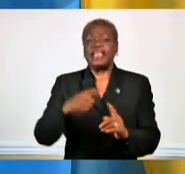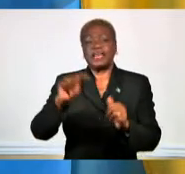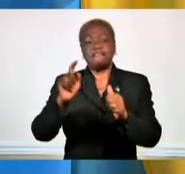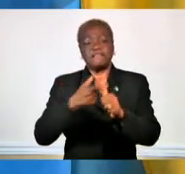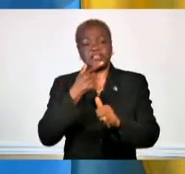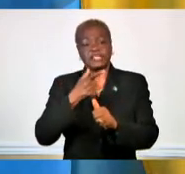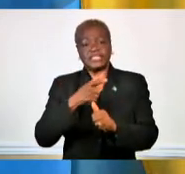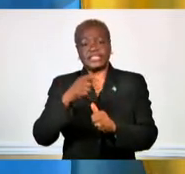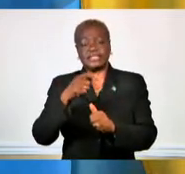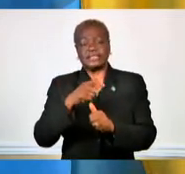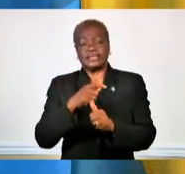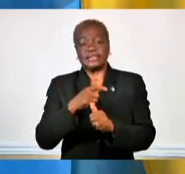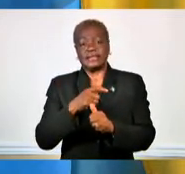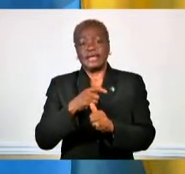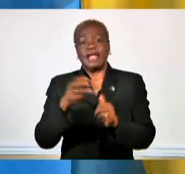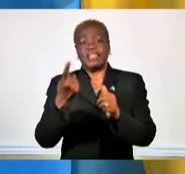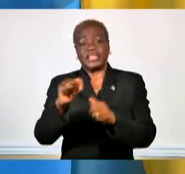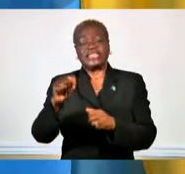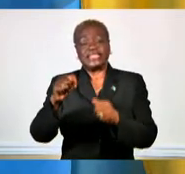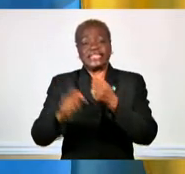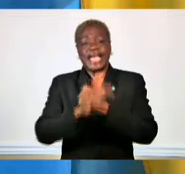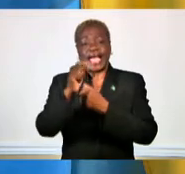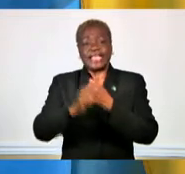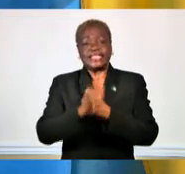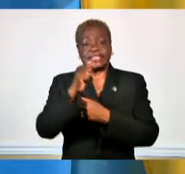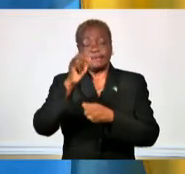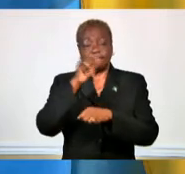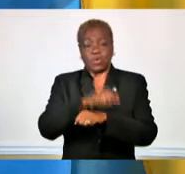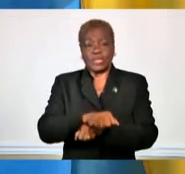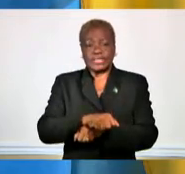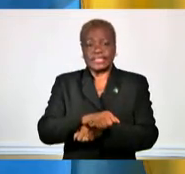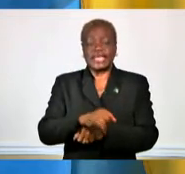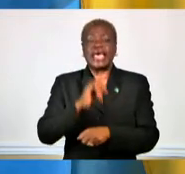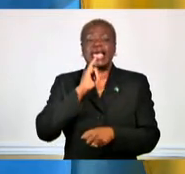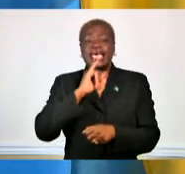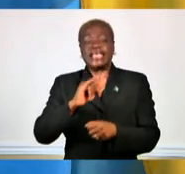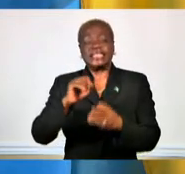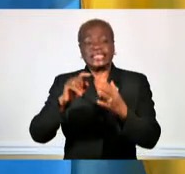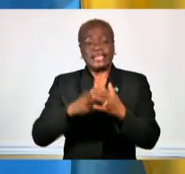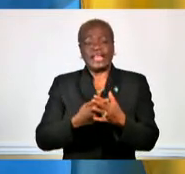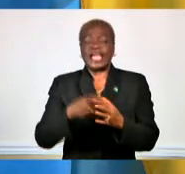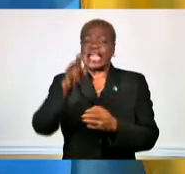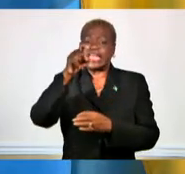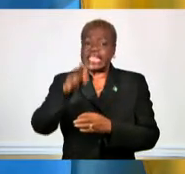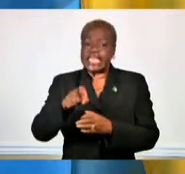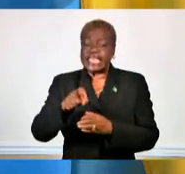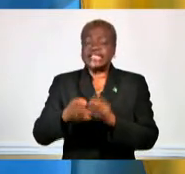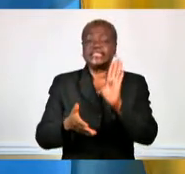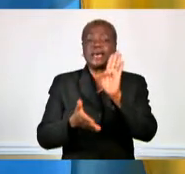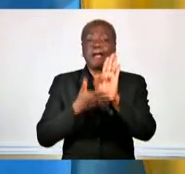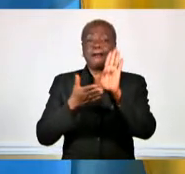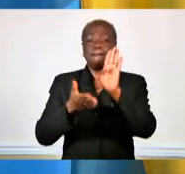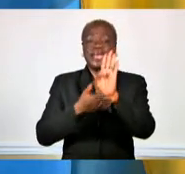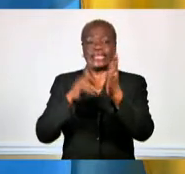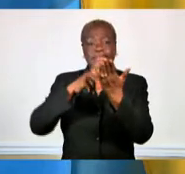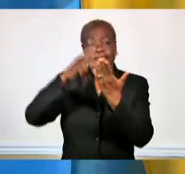and foremost, the task force is implementing a needs-based